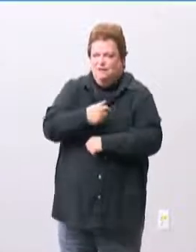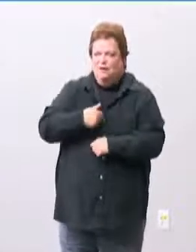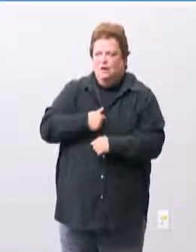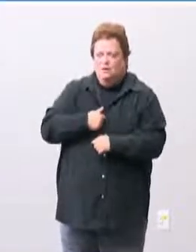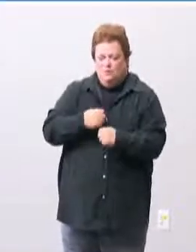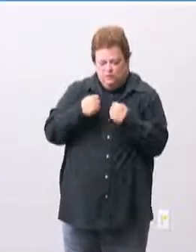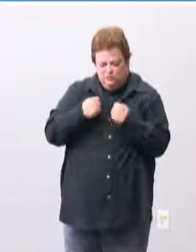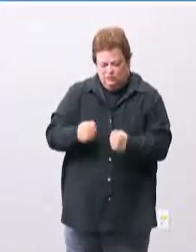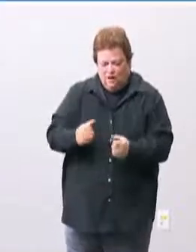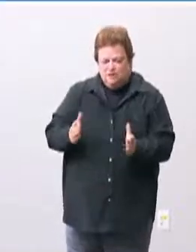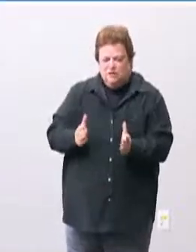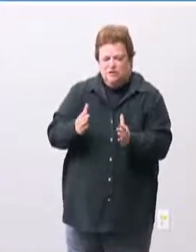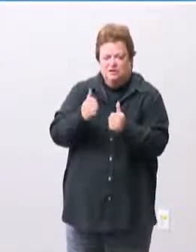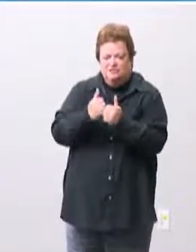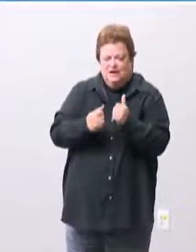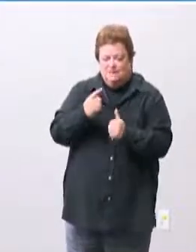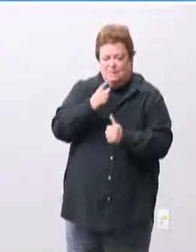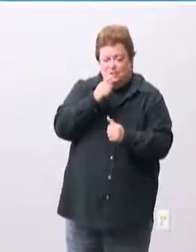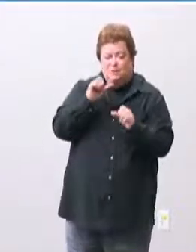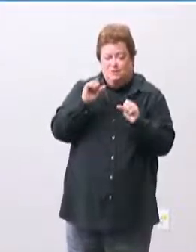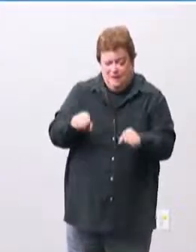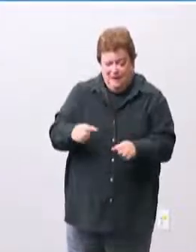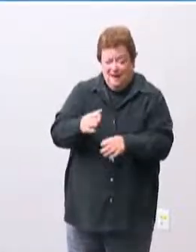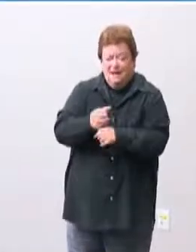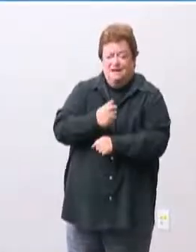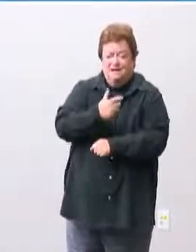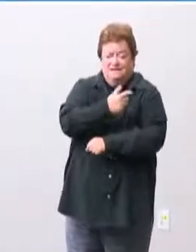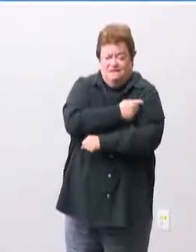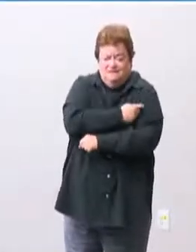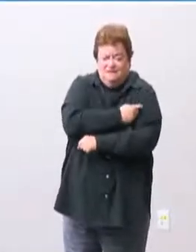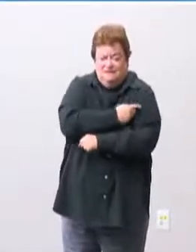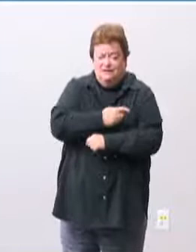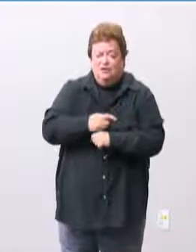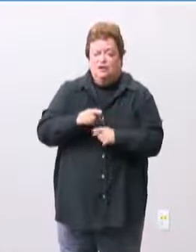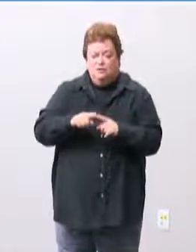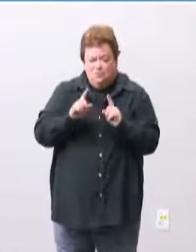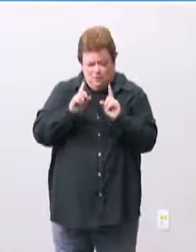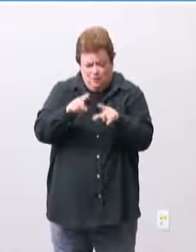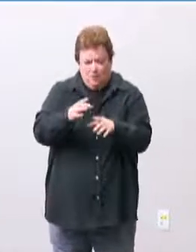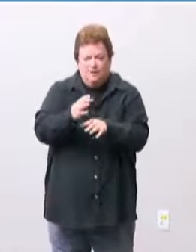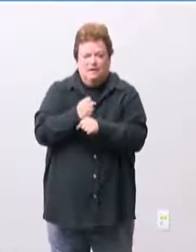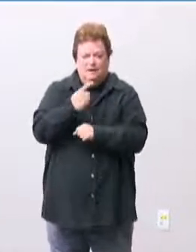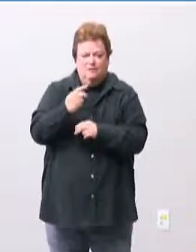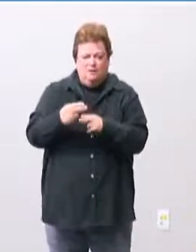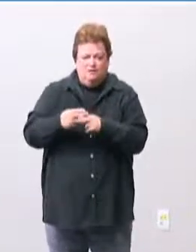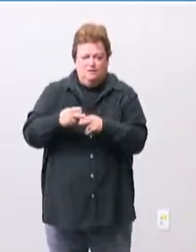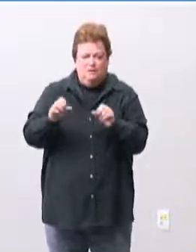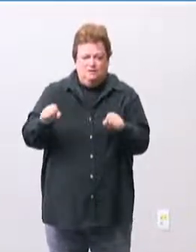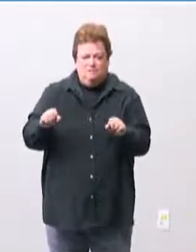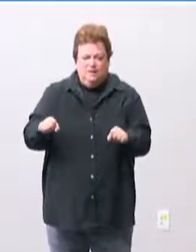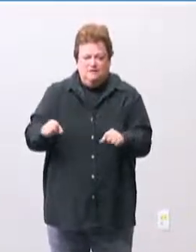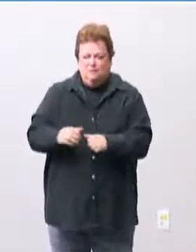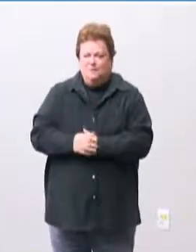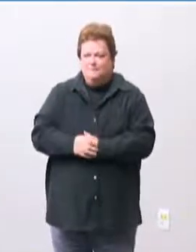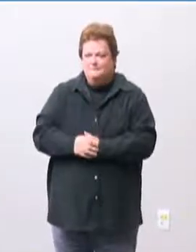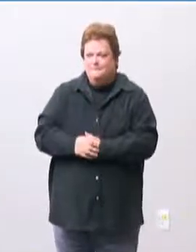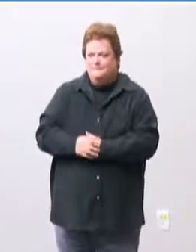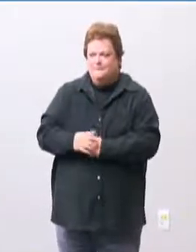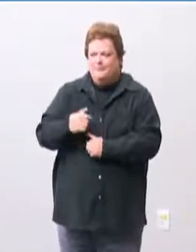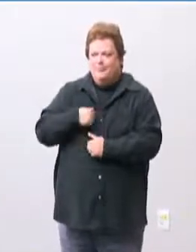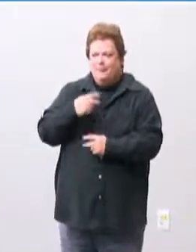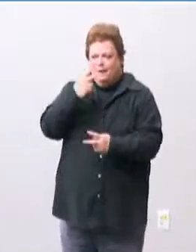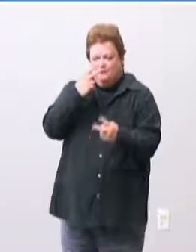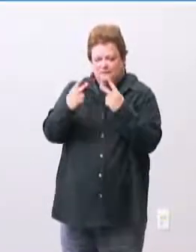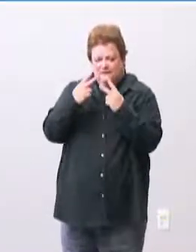strongly urge every person who is eligible to receive a booster dose to get one as soon as possible. We are seeing more